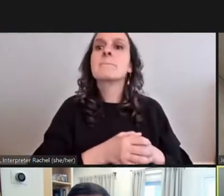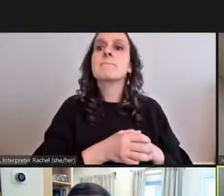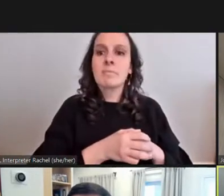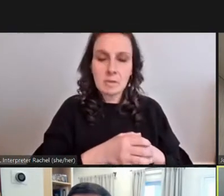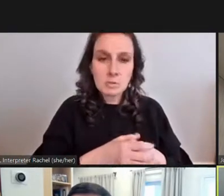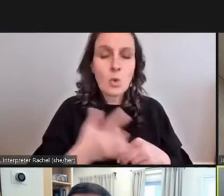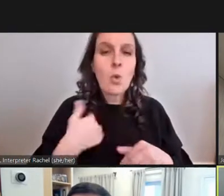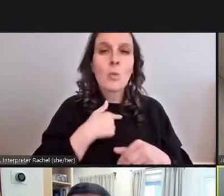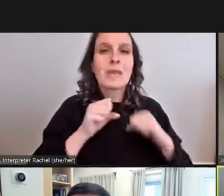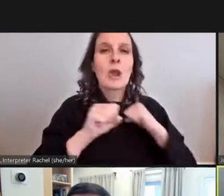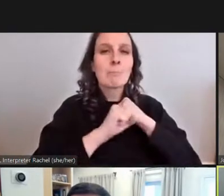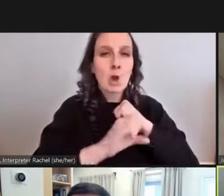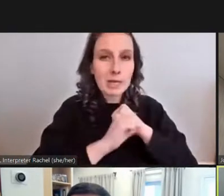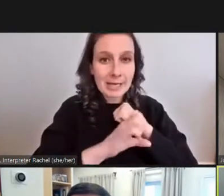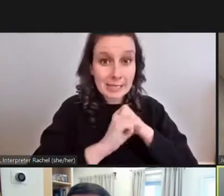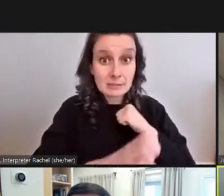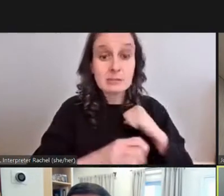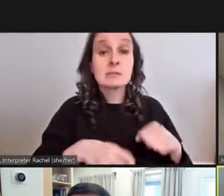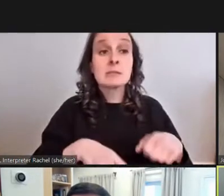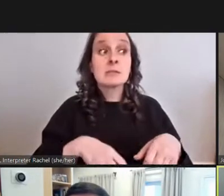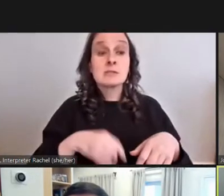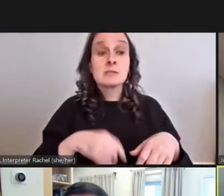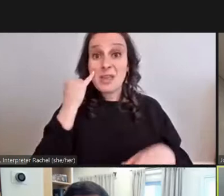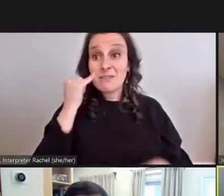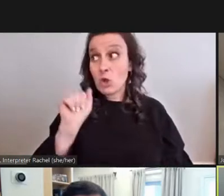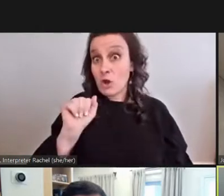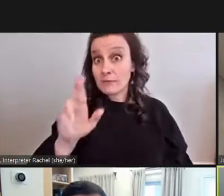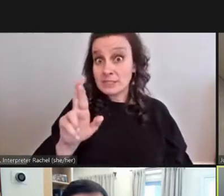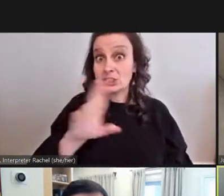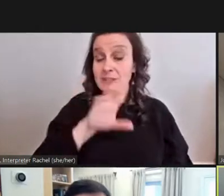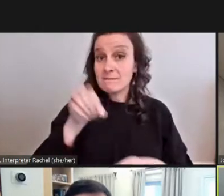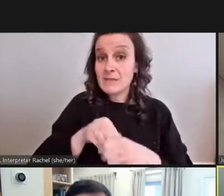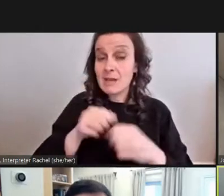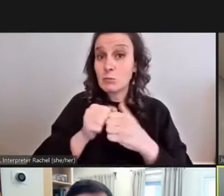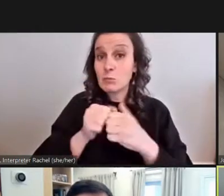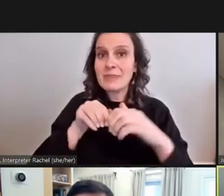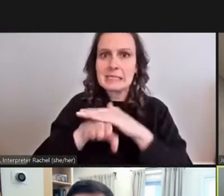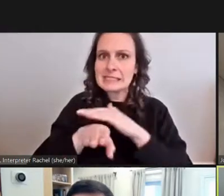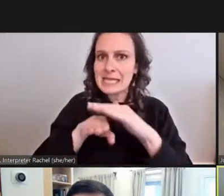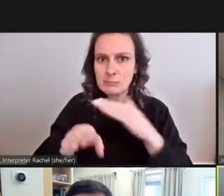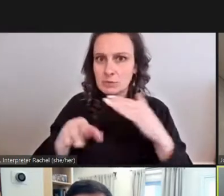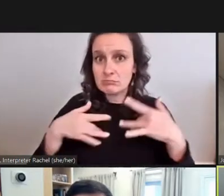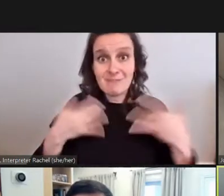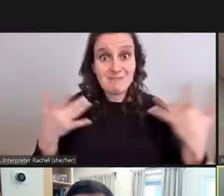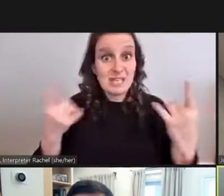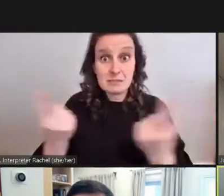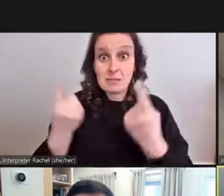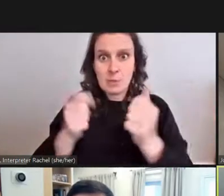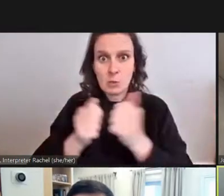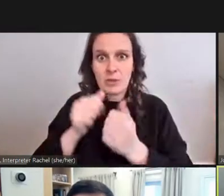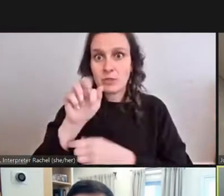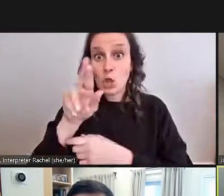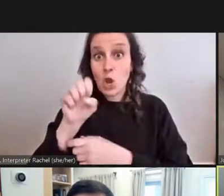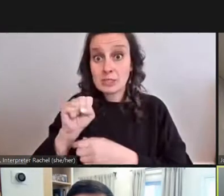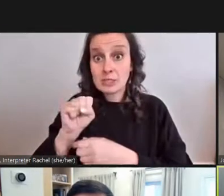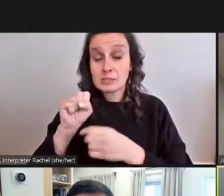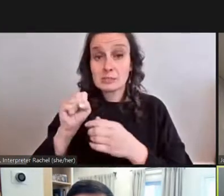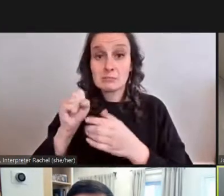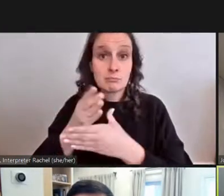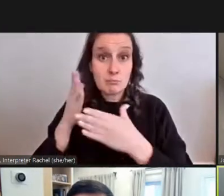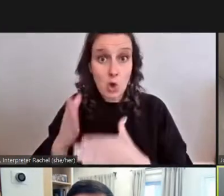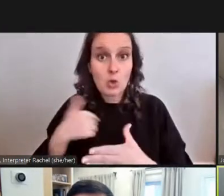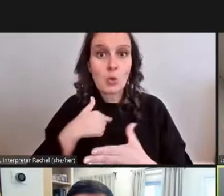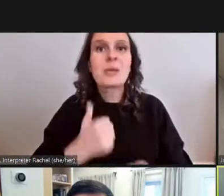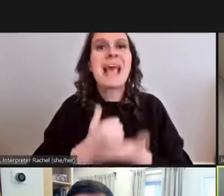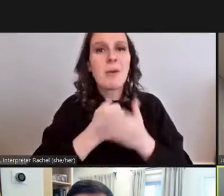these, so anytime that our reach is involved in an accessible venture of any kind with an arts partner, we also help with the marketing.